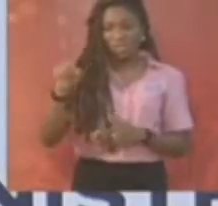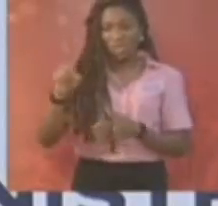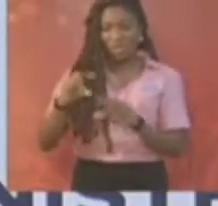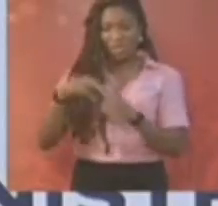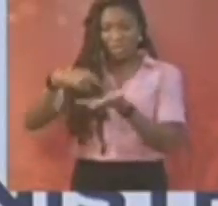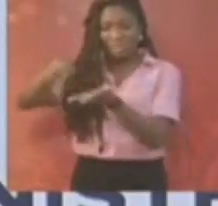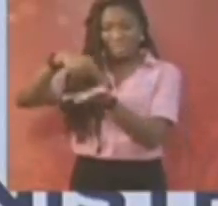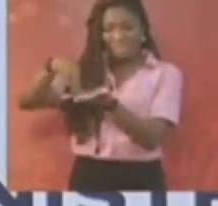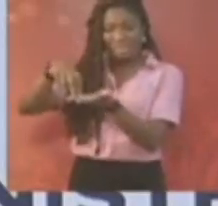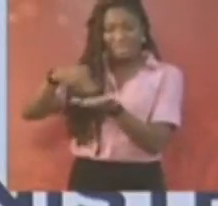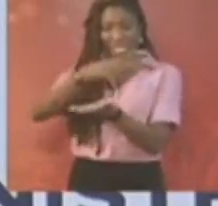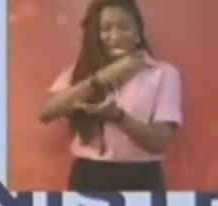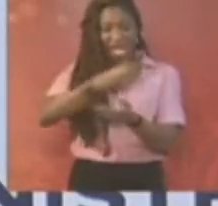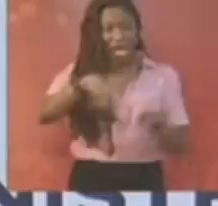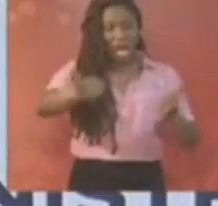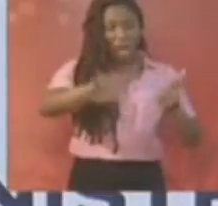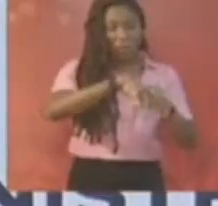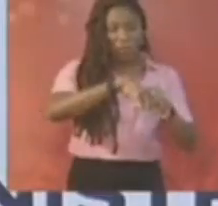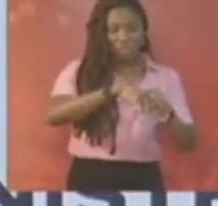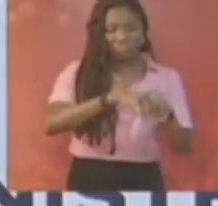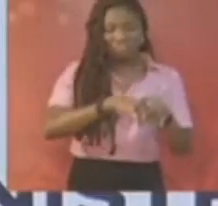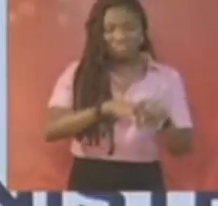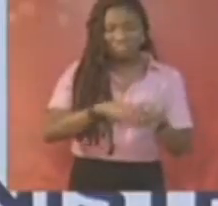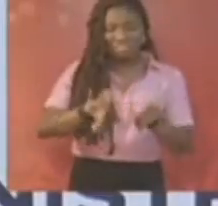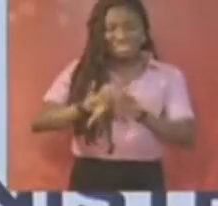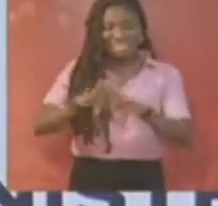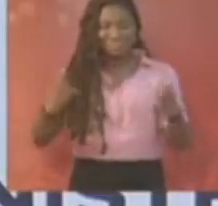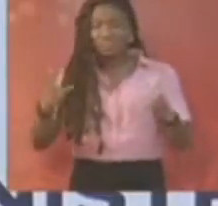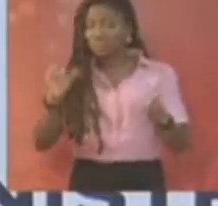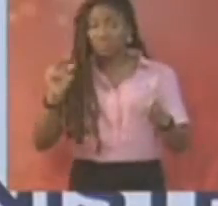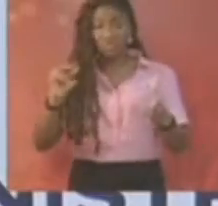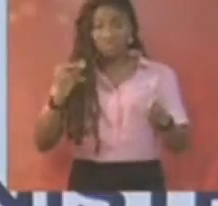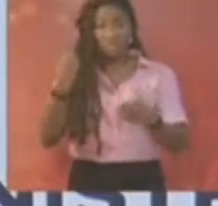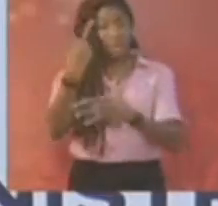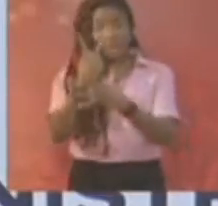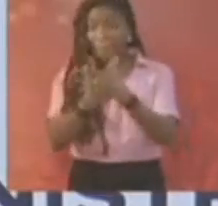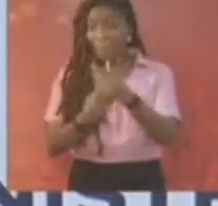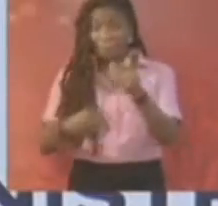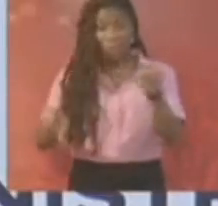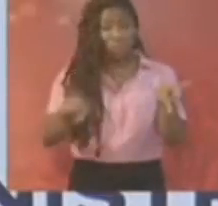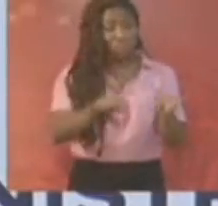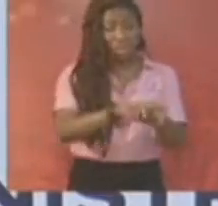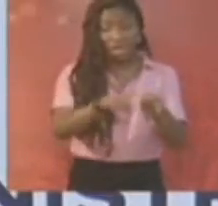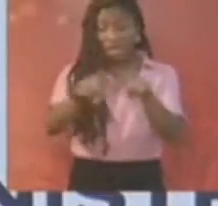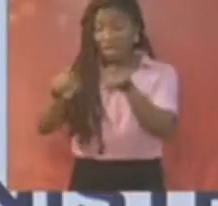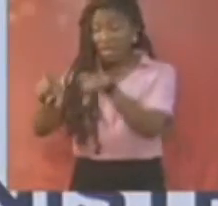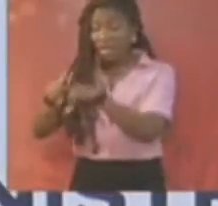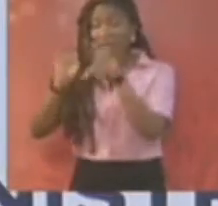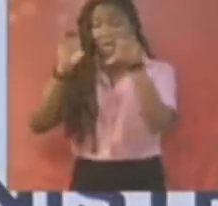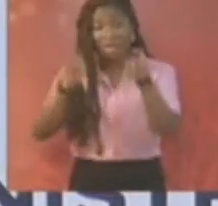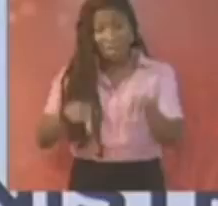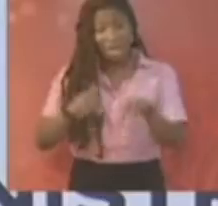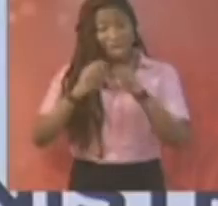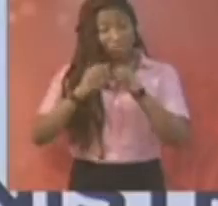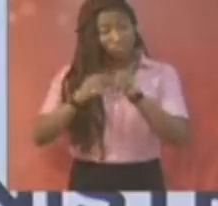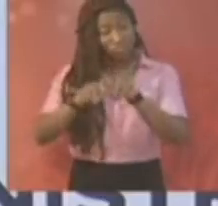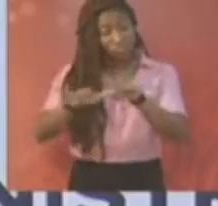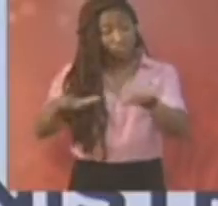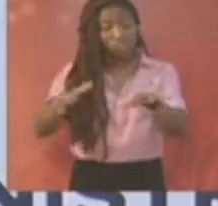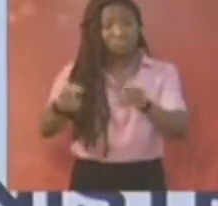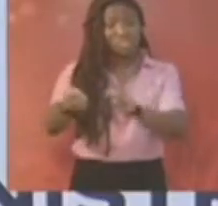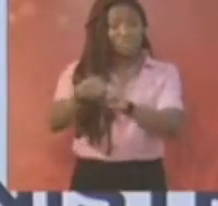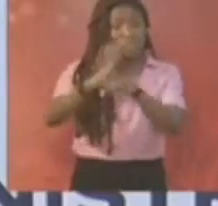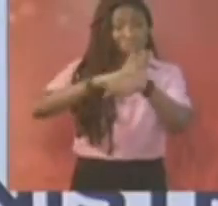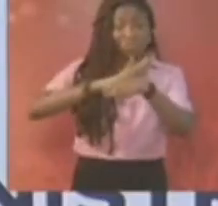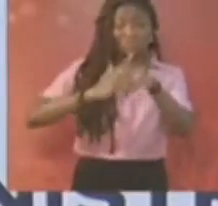gathering and another with regard to the COVID-19 risk. The virus does not discriminate between one setting